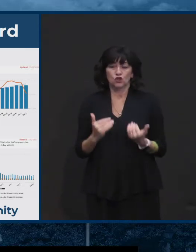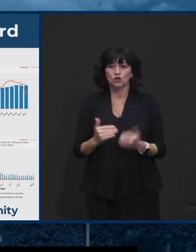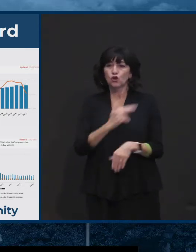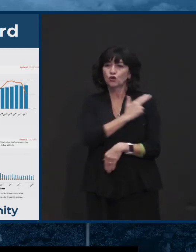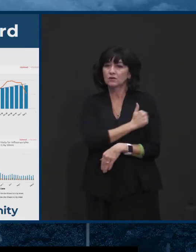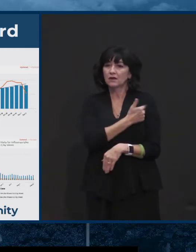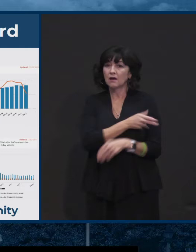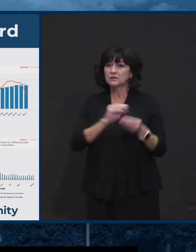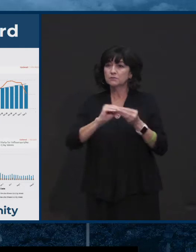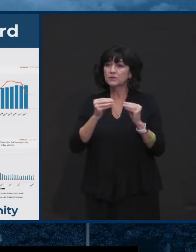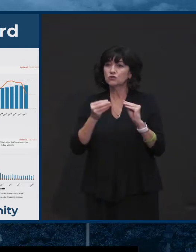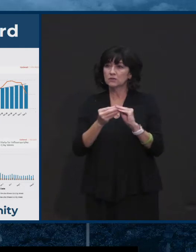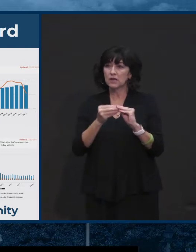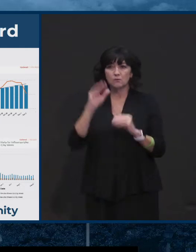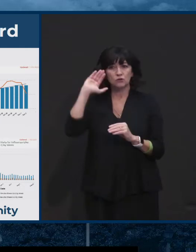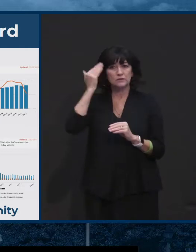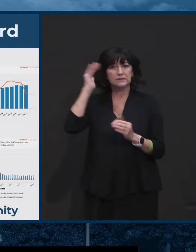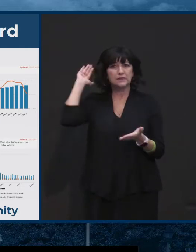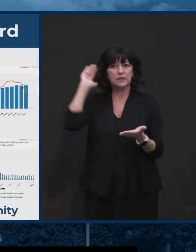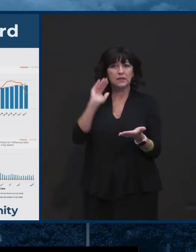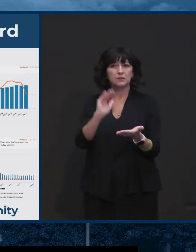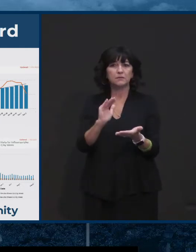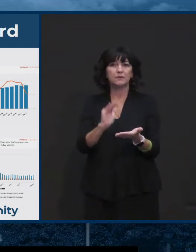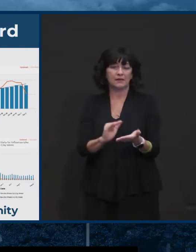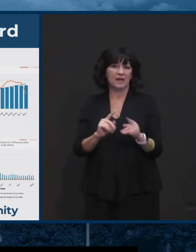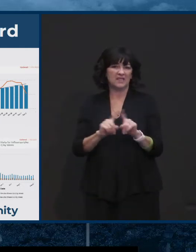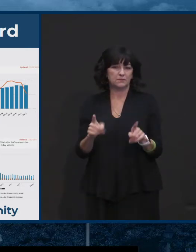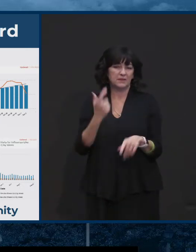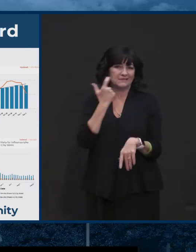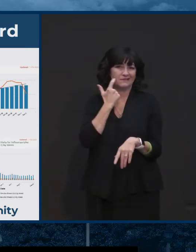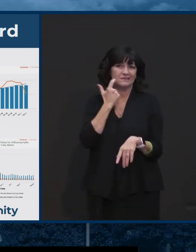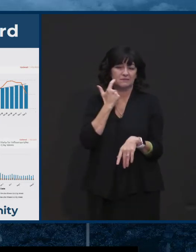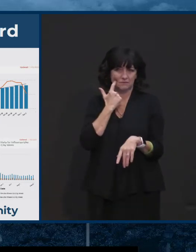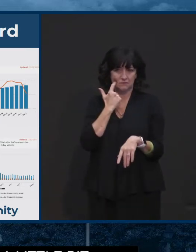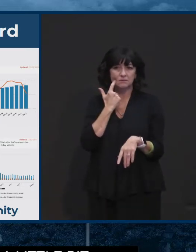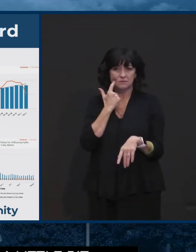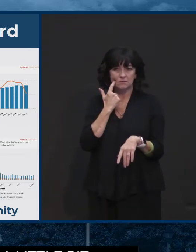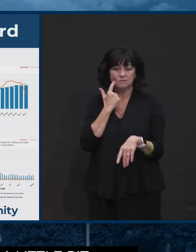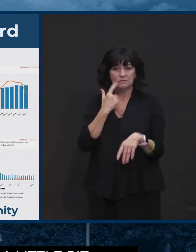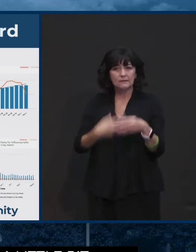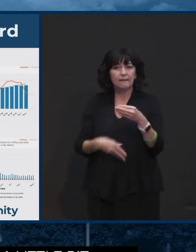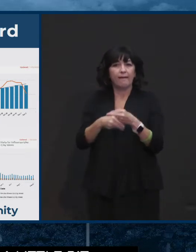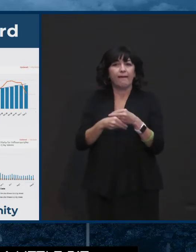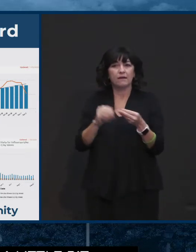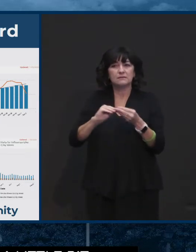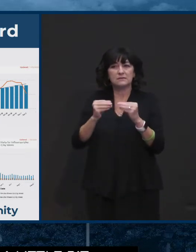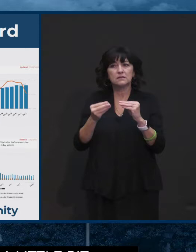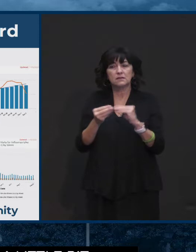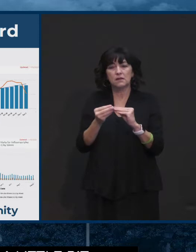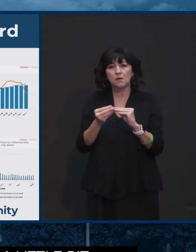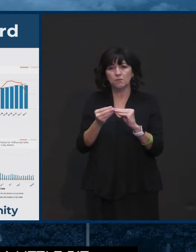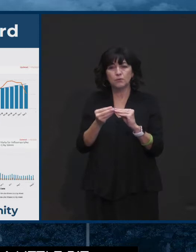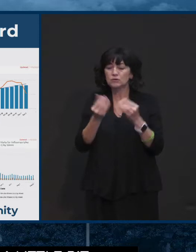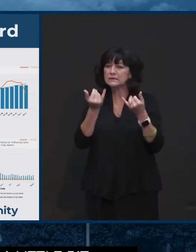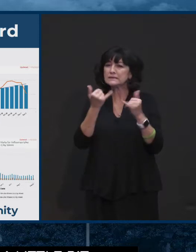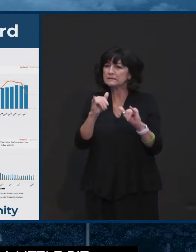cases in the latter part of that 14-day interval, but it is still pretty flat. If you look at